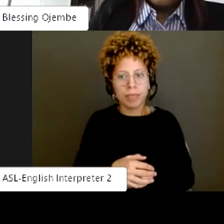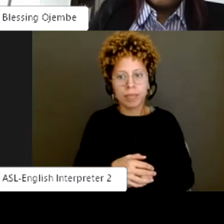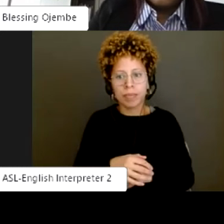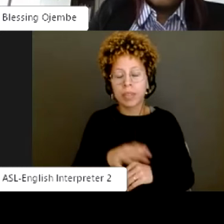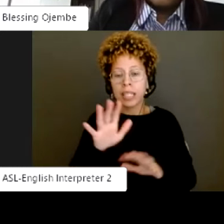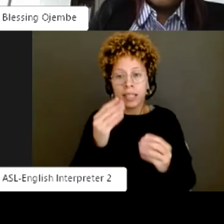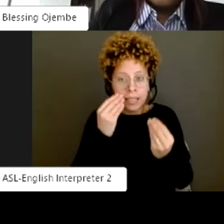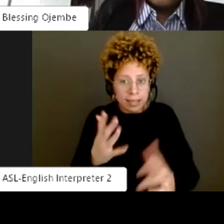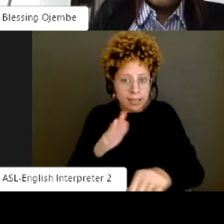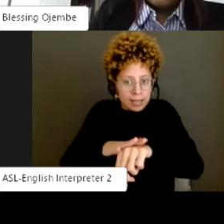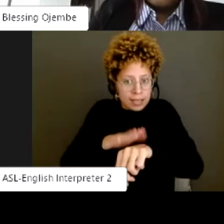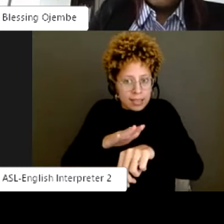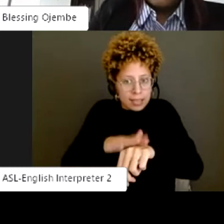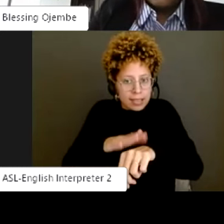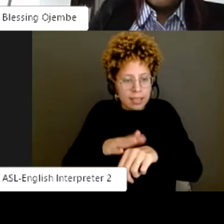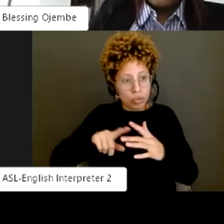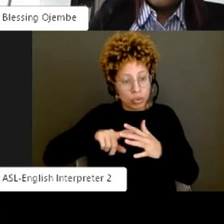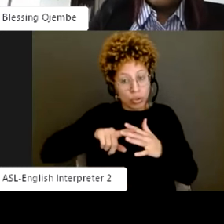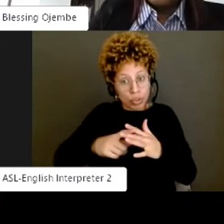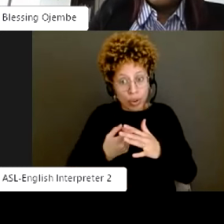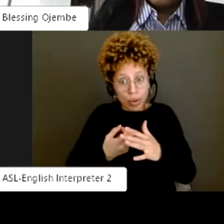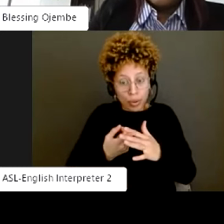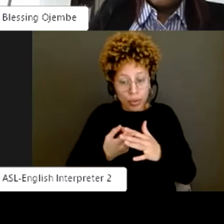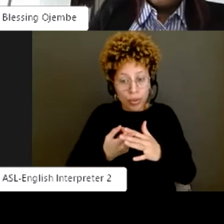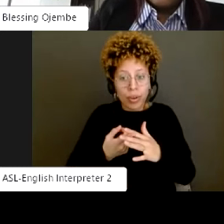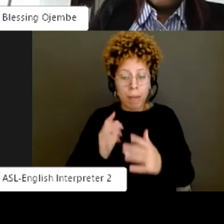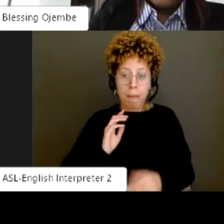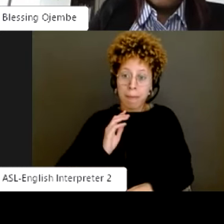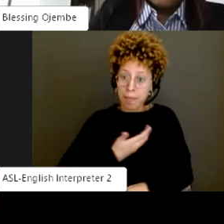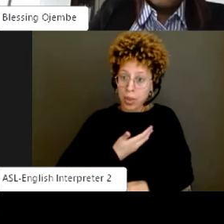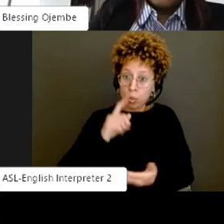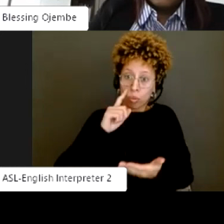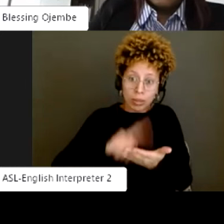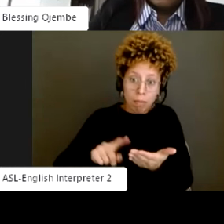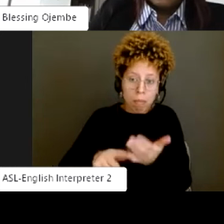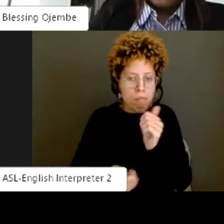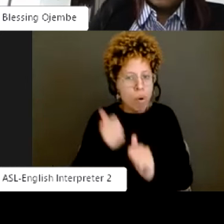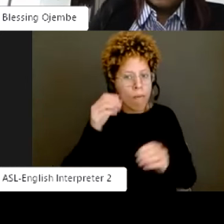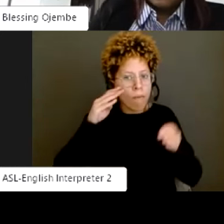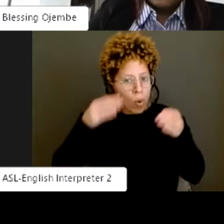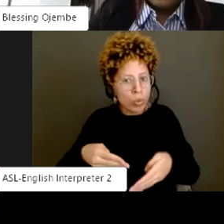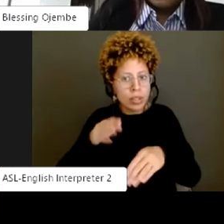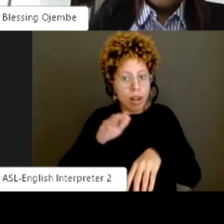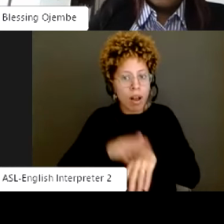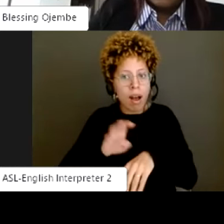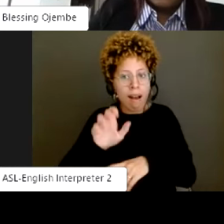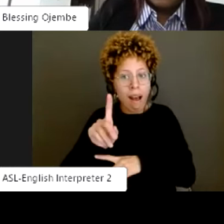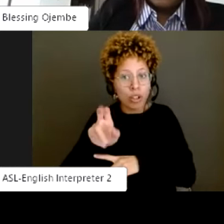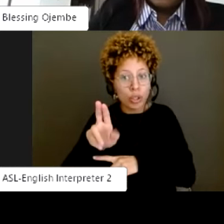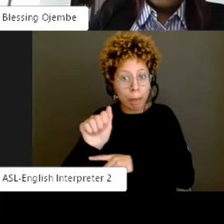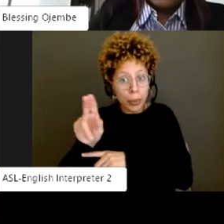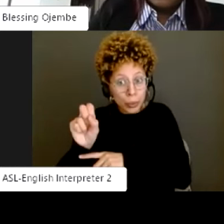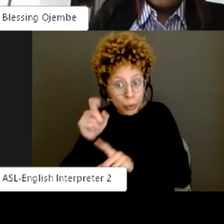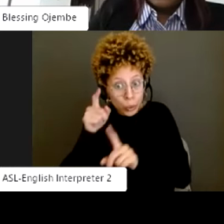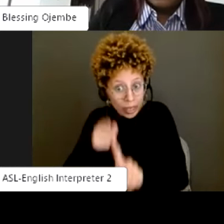a disclaimer from the beginning, most of us, our research are not focused on elder abuse directly. However, we are